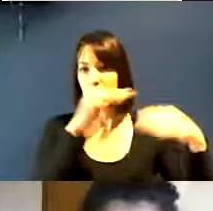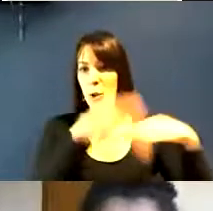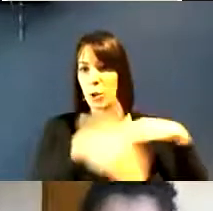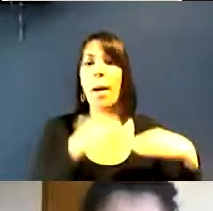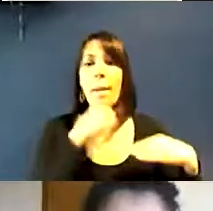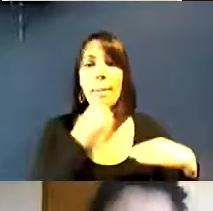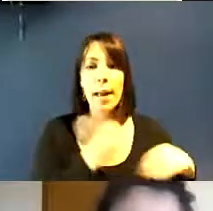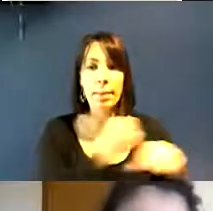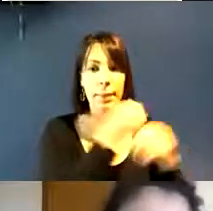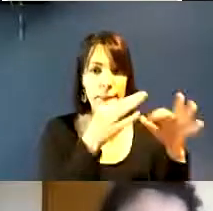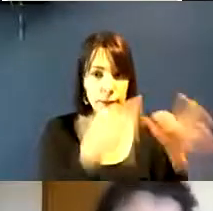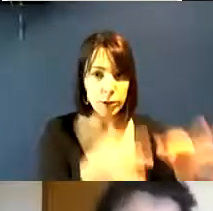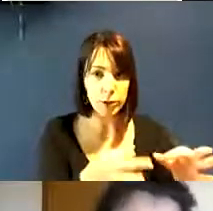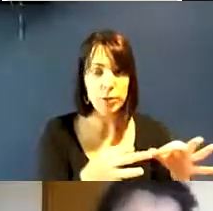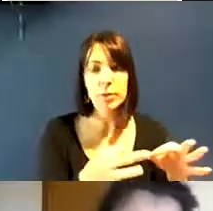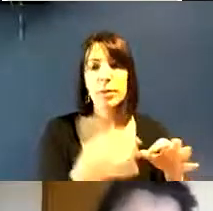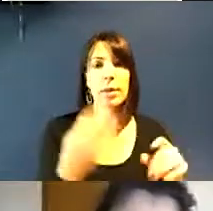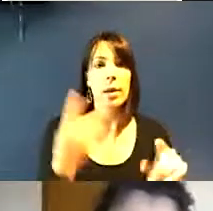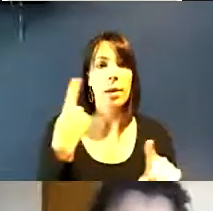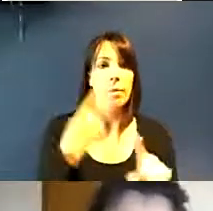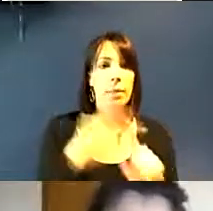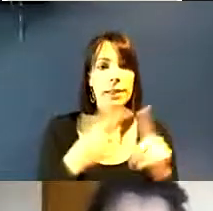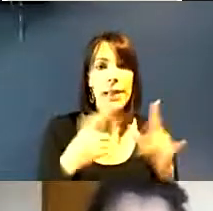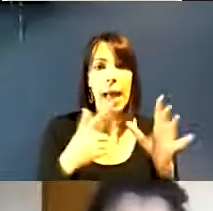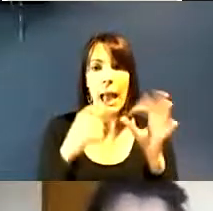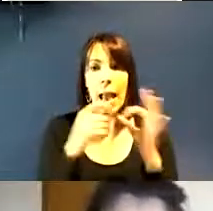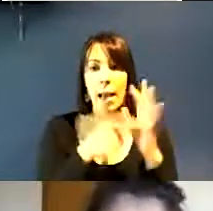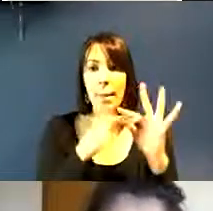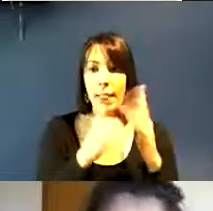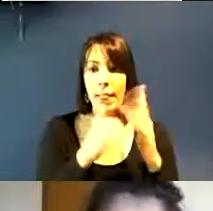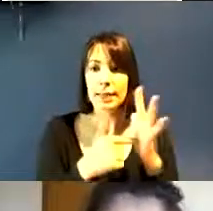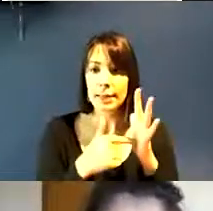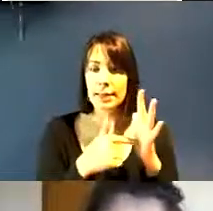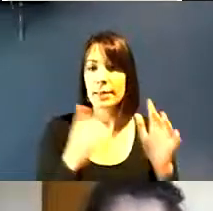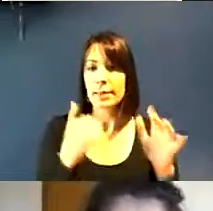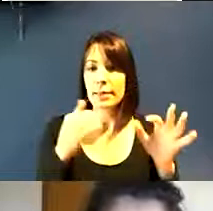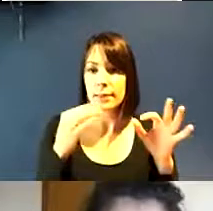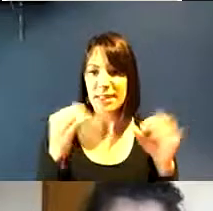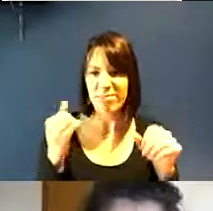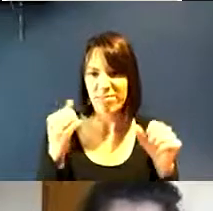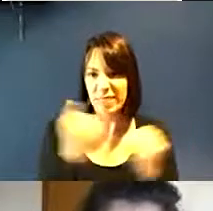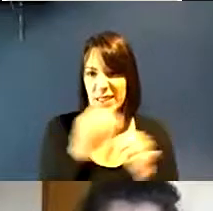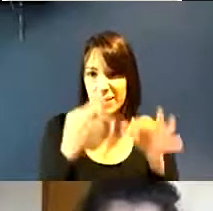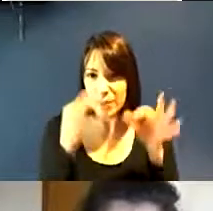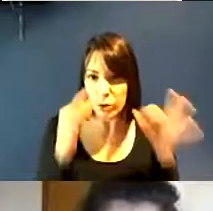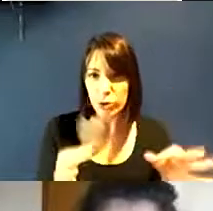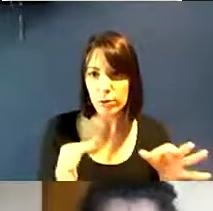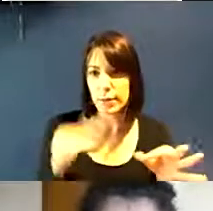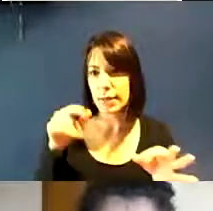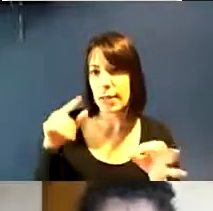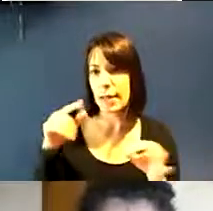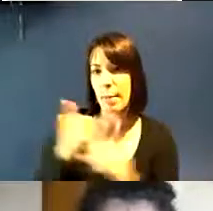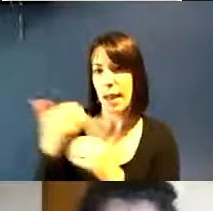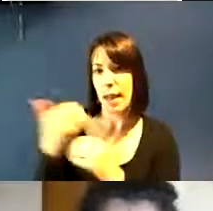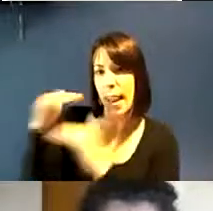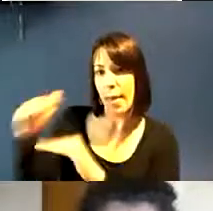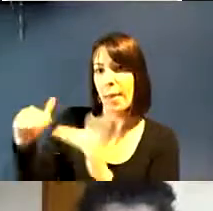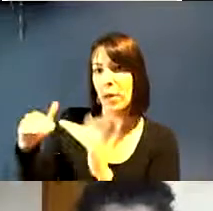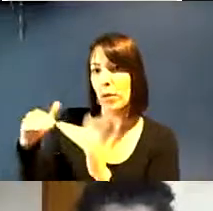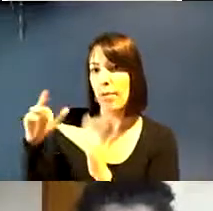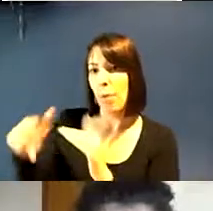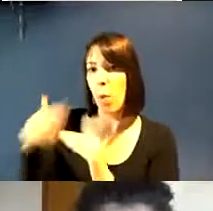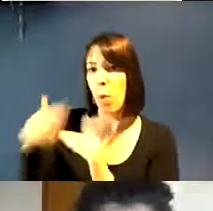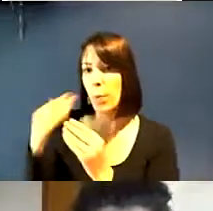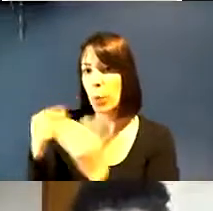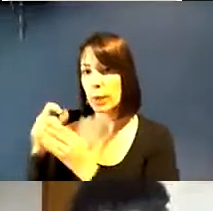limits to the independence of women with disabilities in public and private life. So for all women,